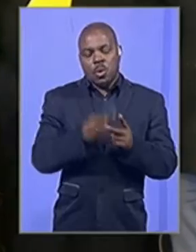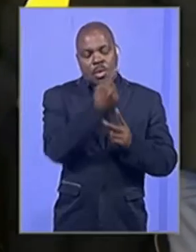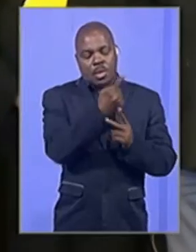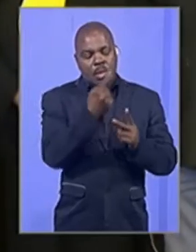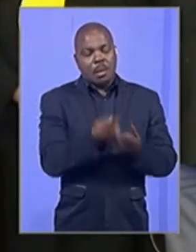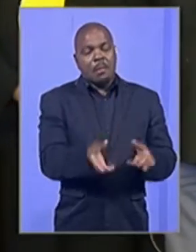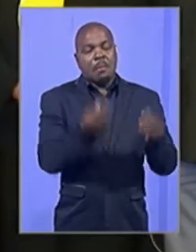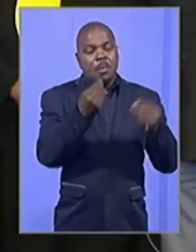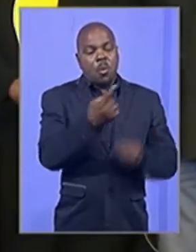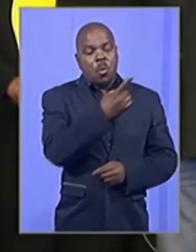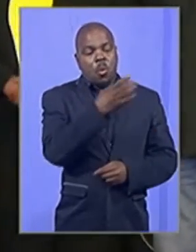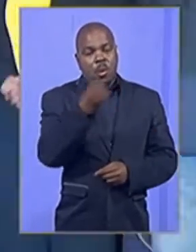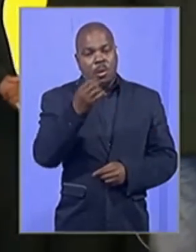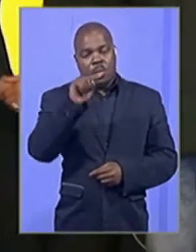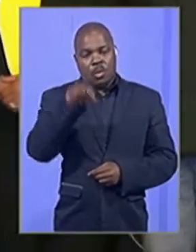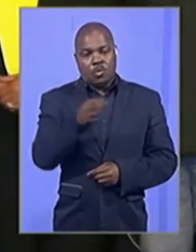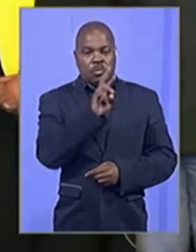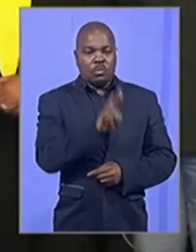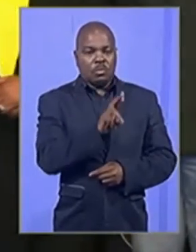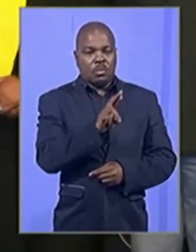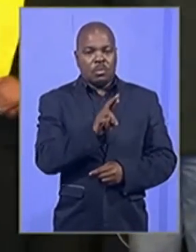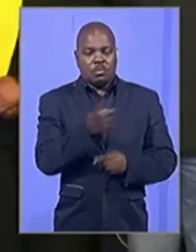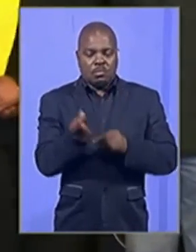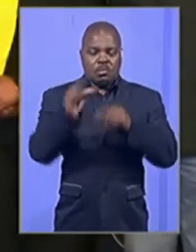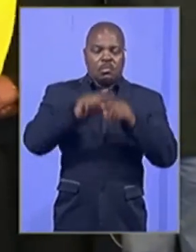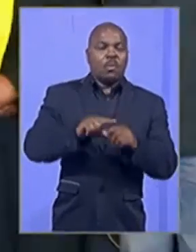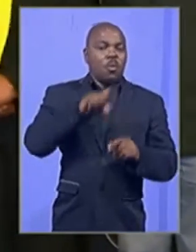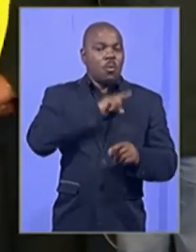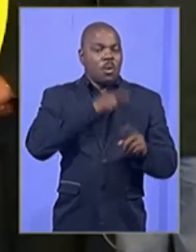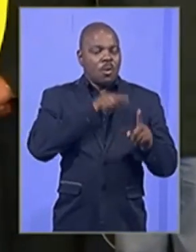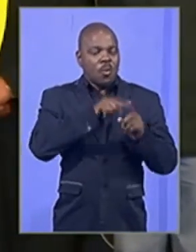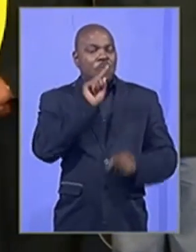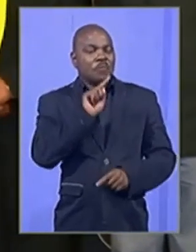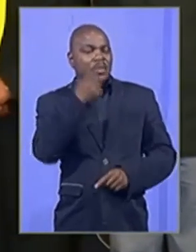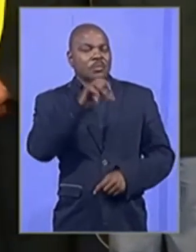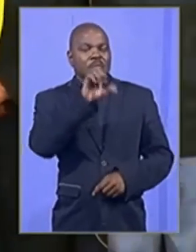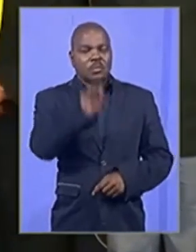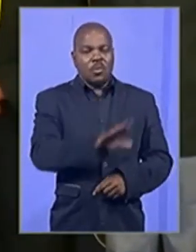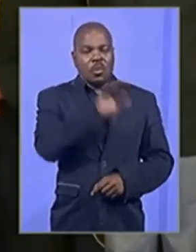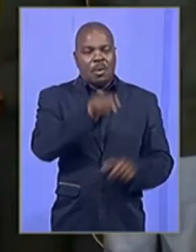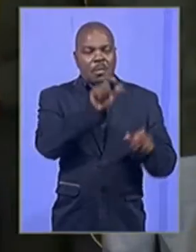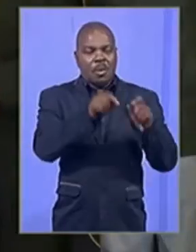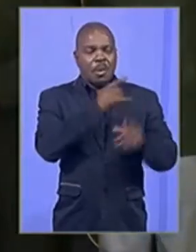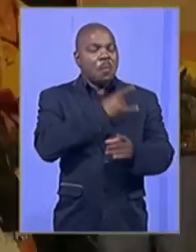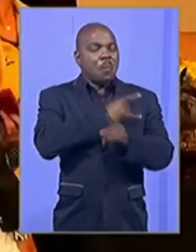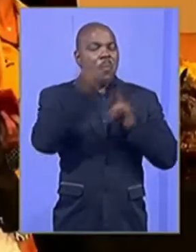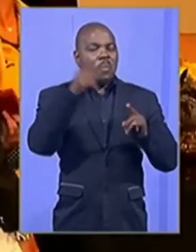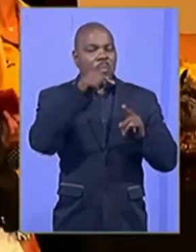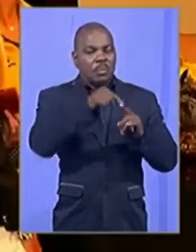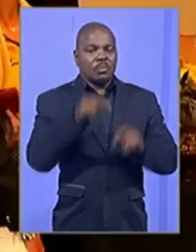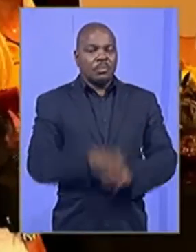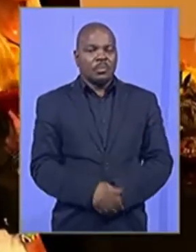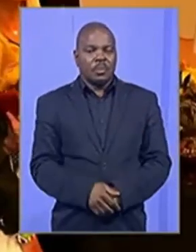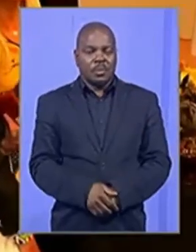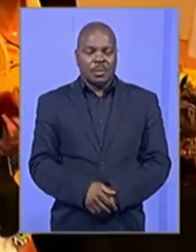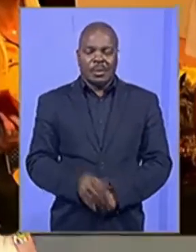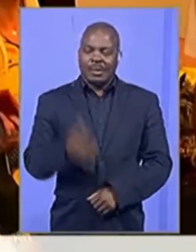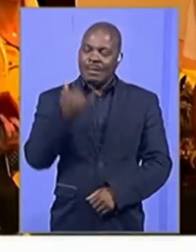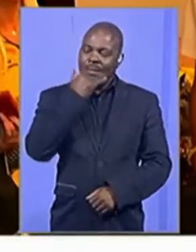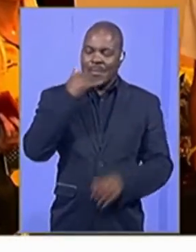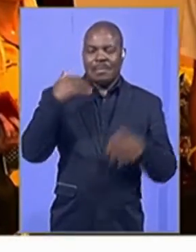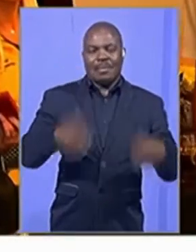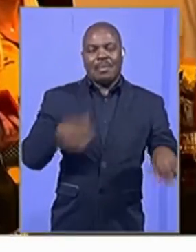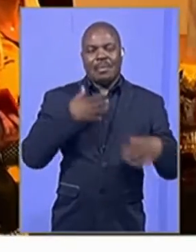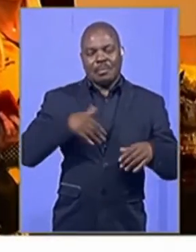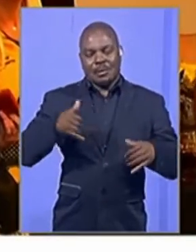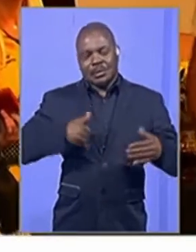mong hodima seo ba neng ba se fumane ka Obama Afrika Borwa a pele a o hapa lebelo. It's happiness, it's all about happiness